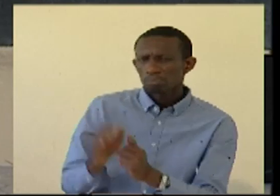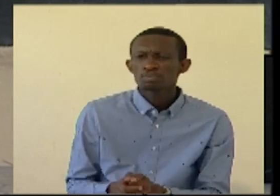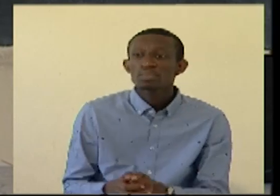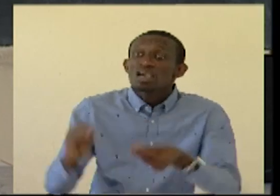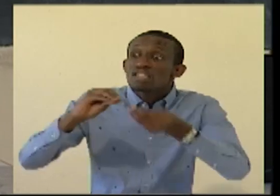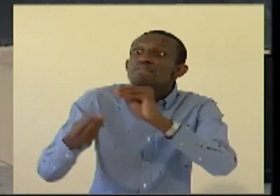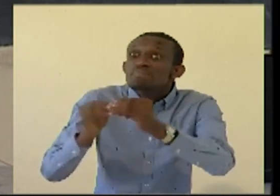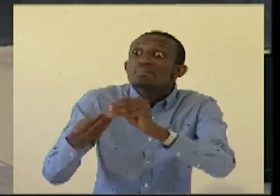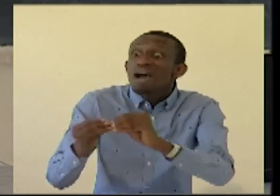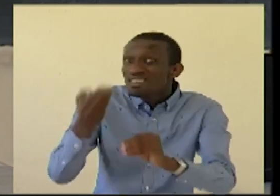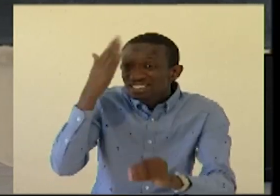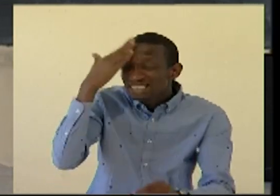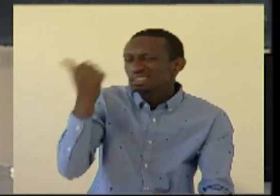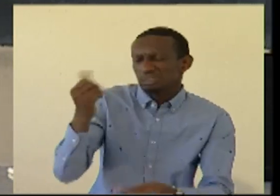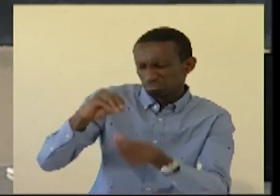of particles